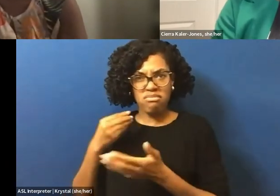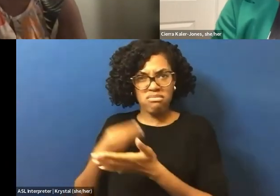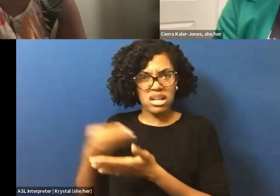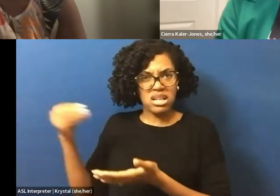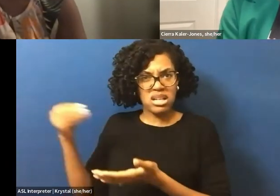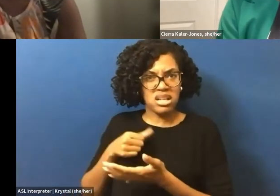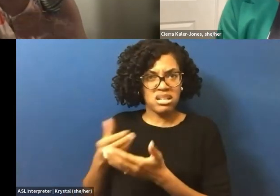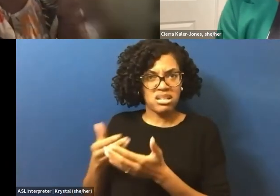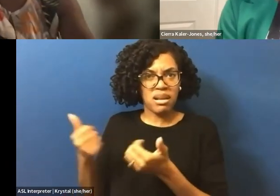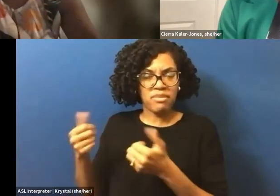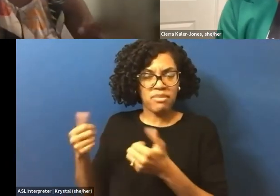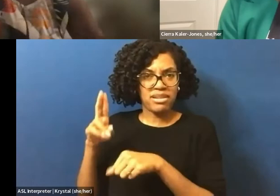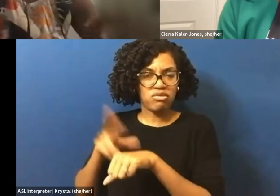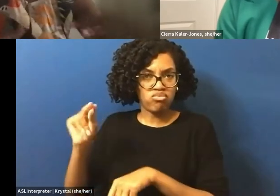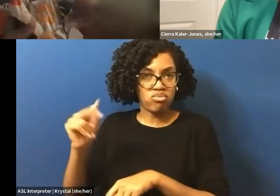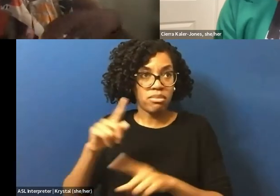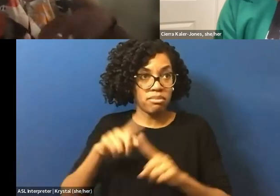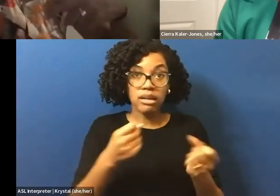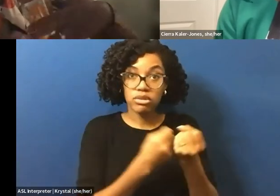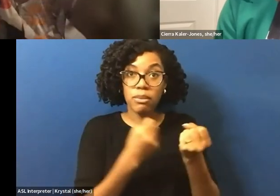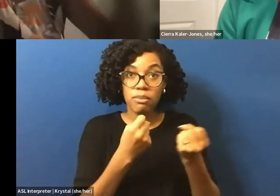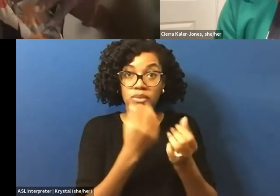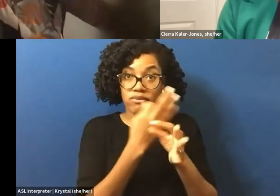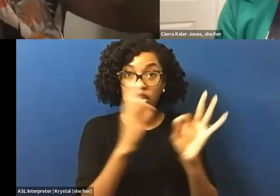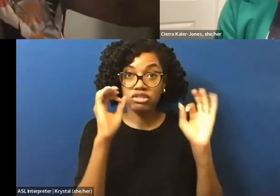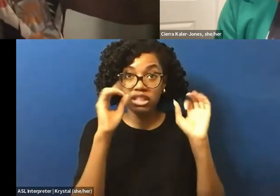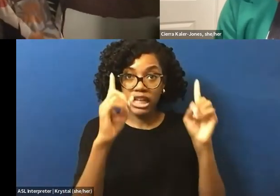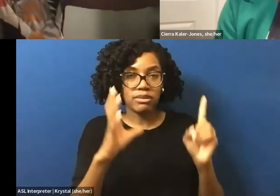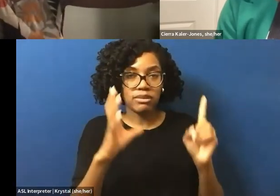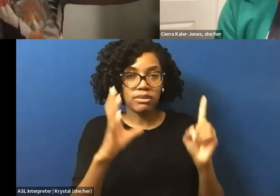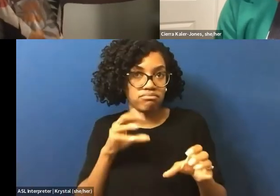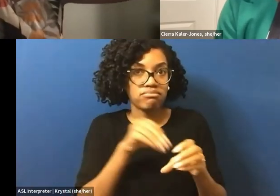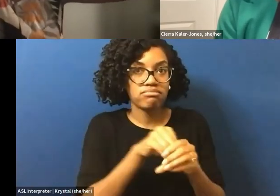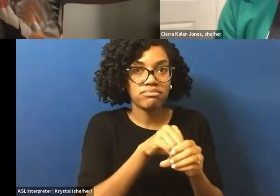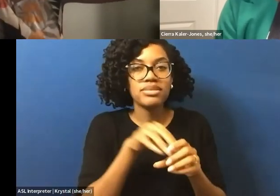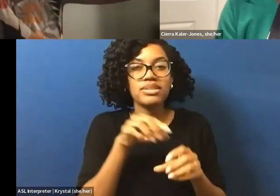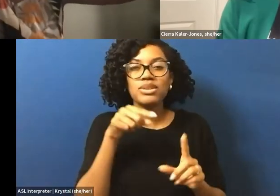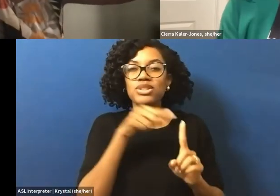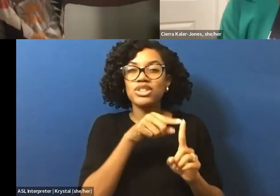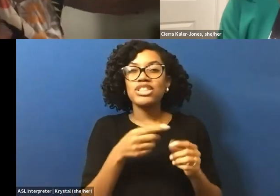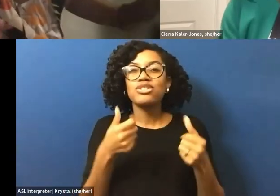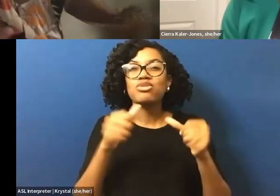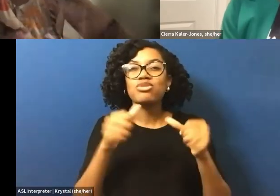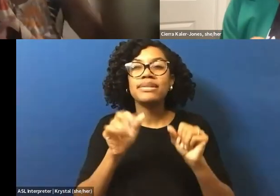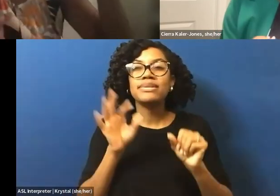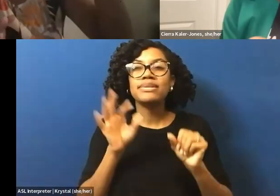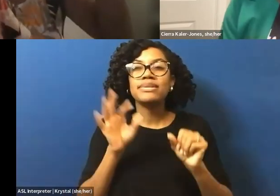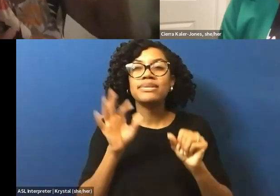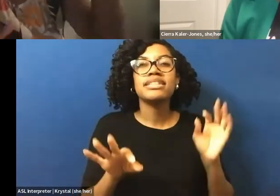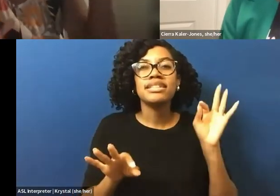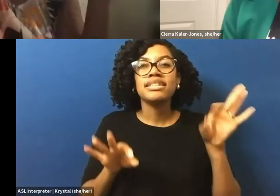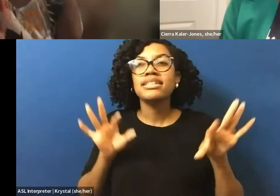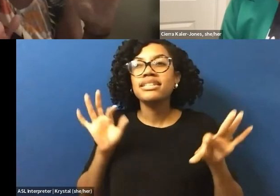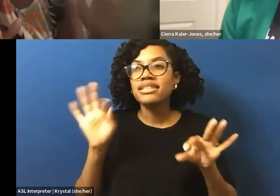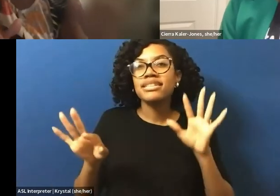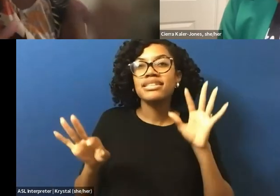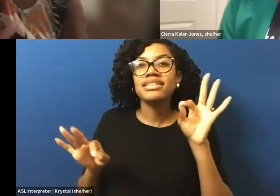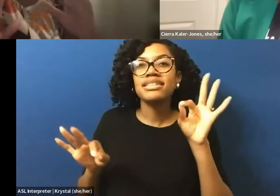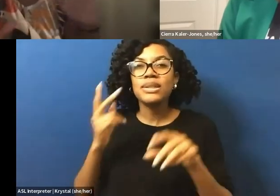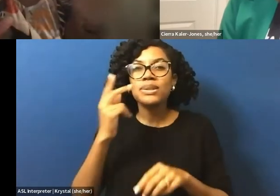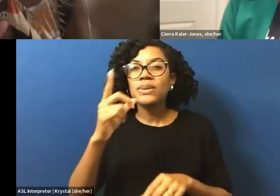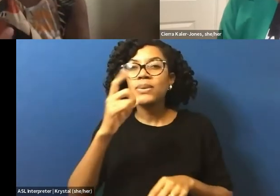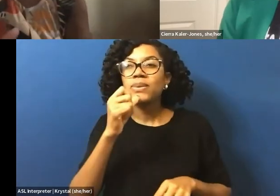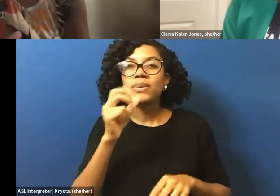ancestors. I like to think of her as kind of a watering can, sprinkling water and letting the flowers of